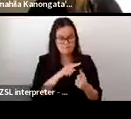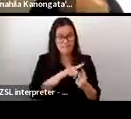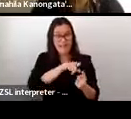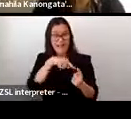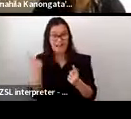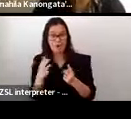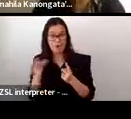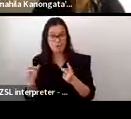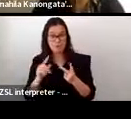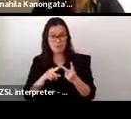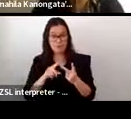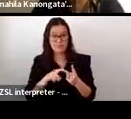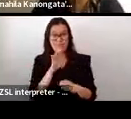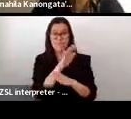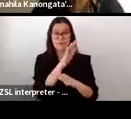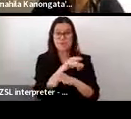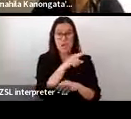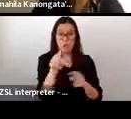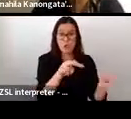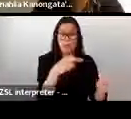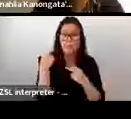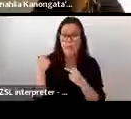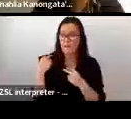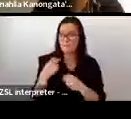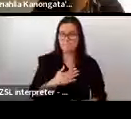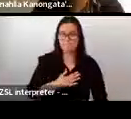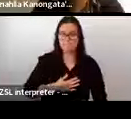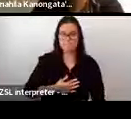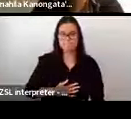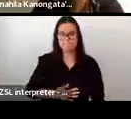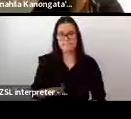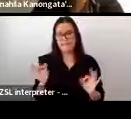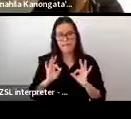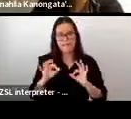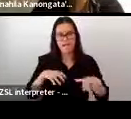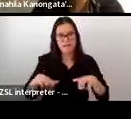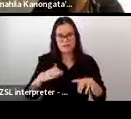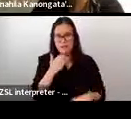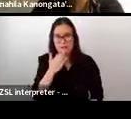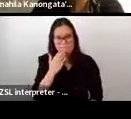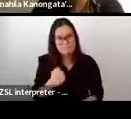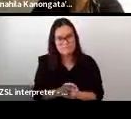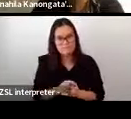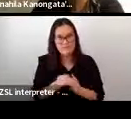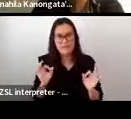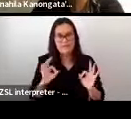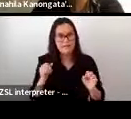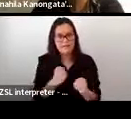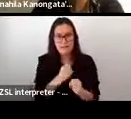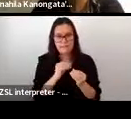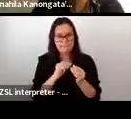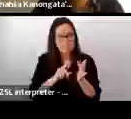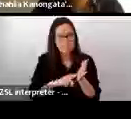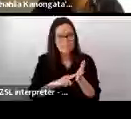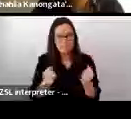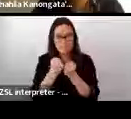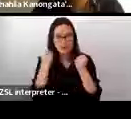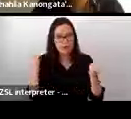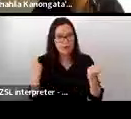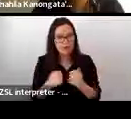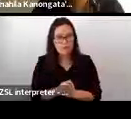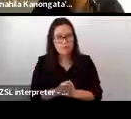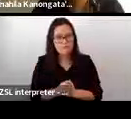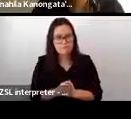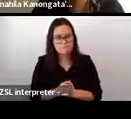crushing feeling of shame and regret because you did not take action to strengthen this bill. Failing to take action